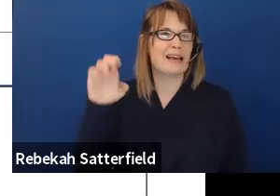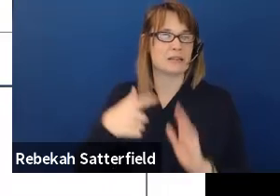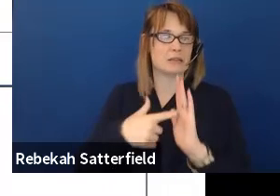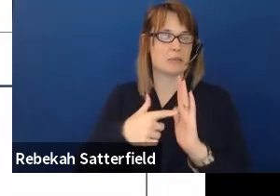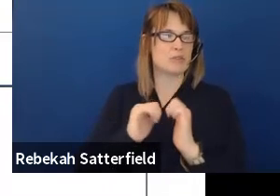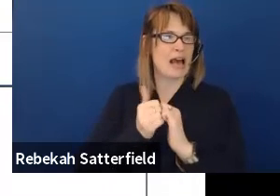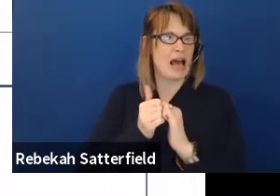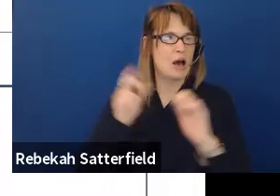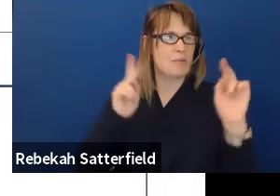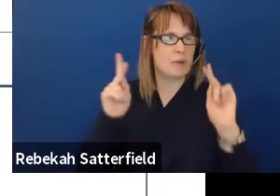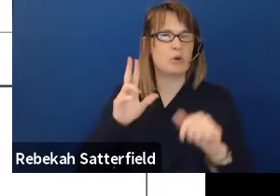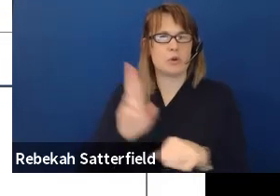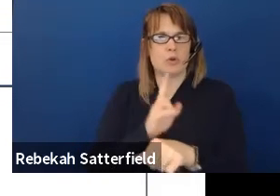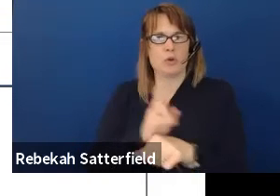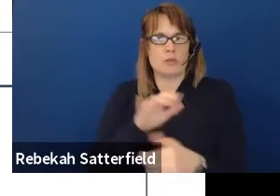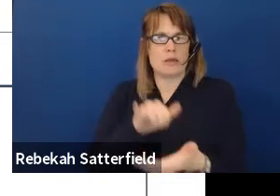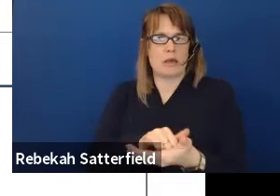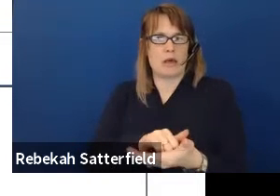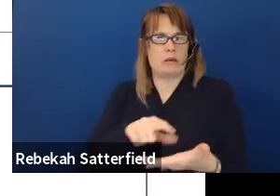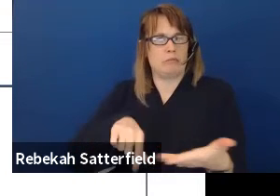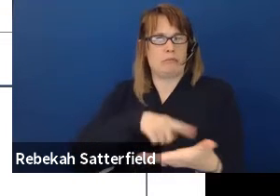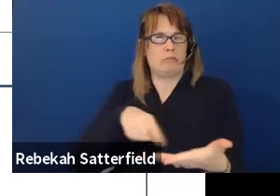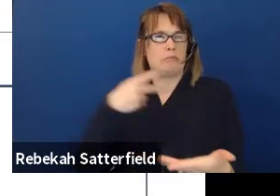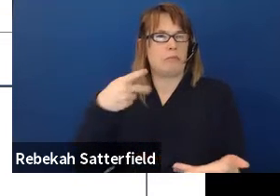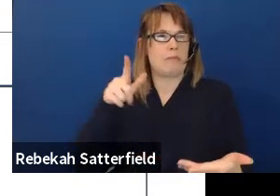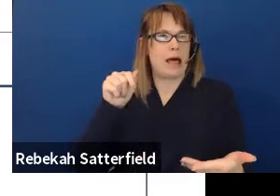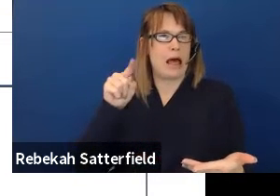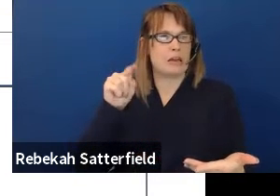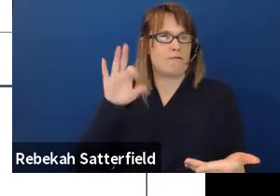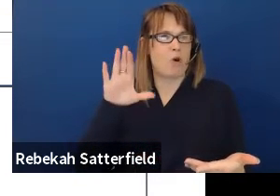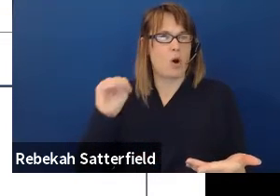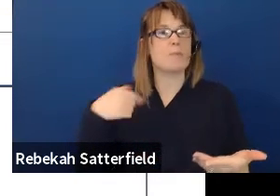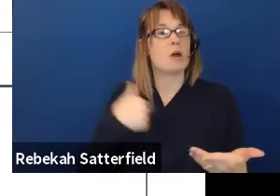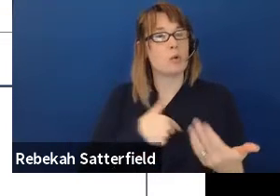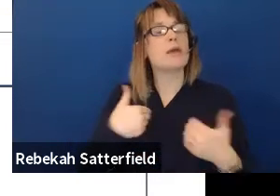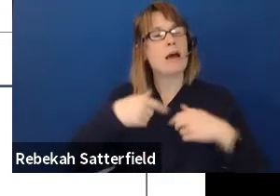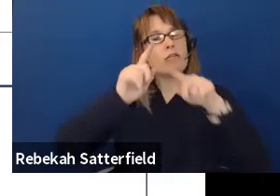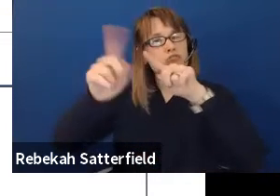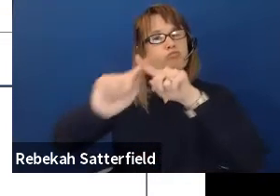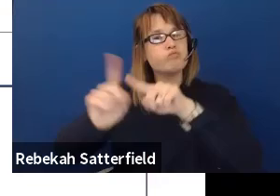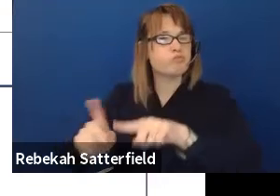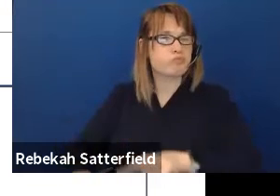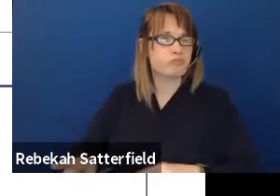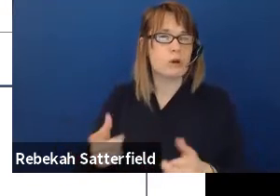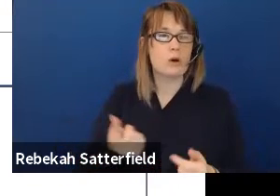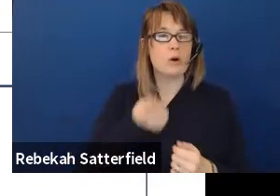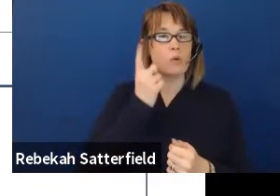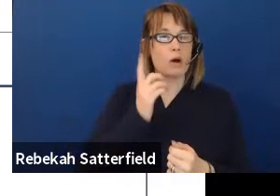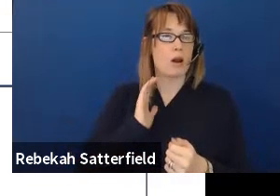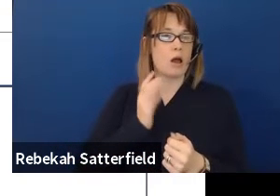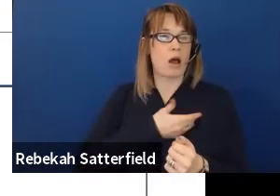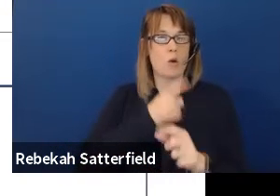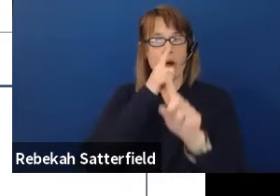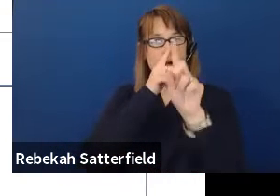using the platform. There are many communication modalities within our system. One of our goals with